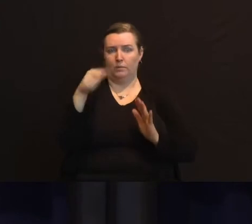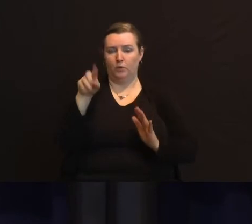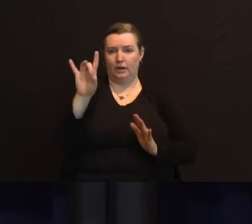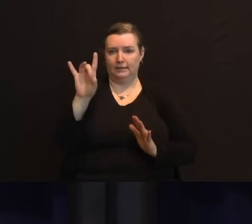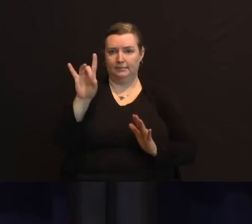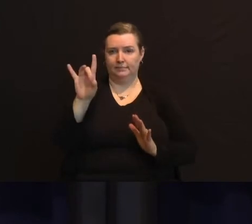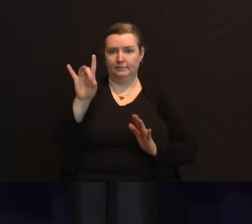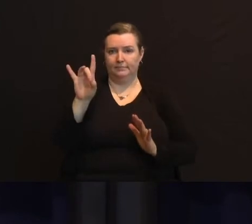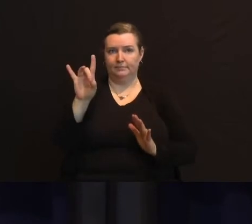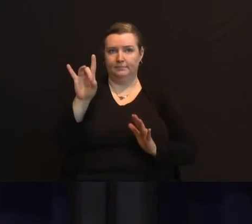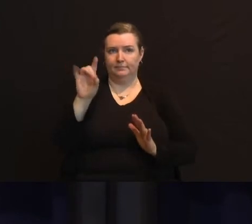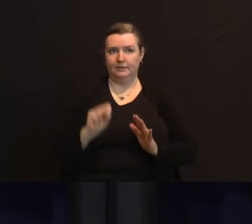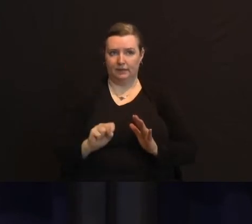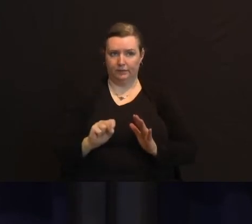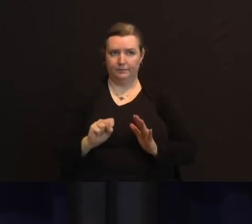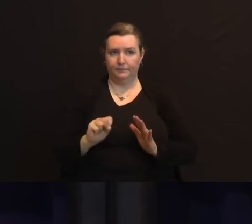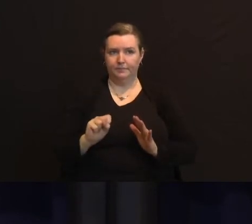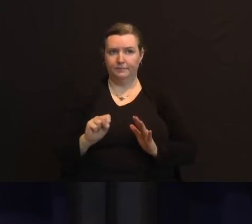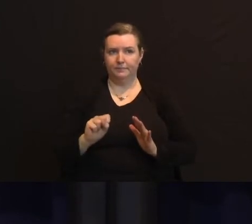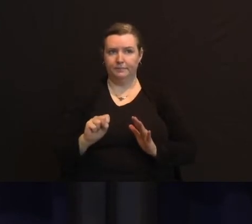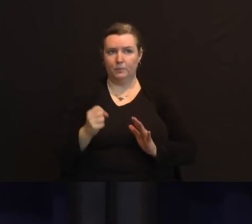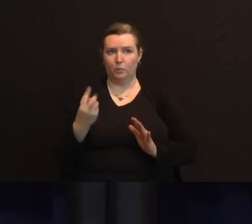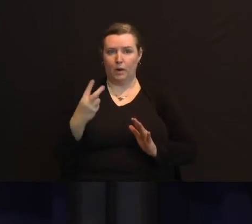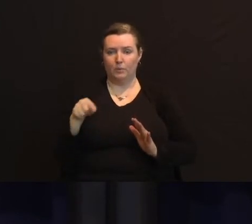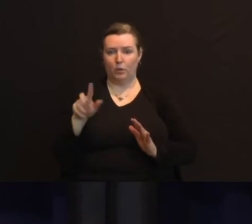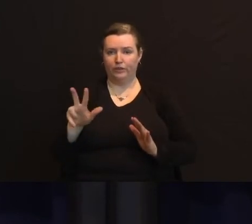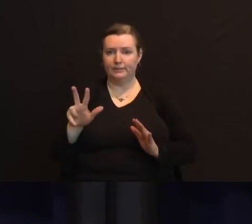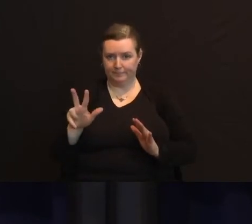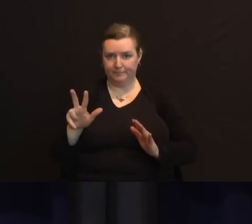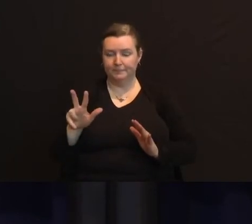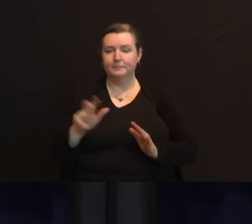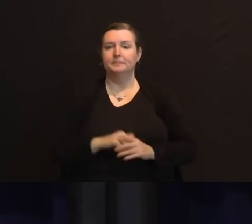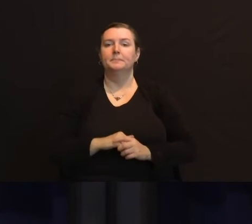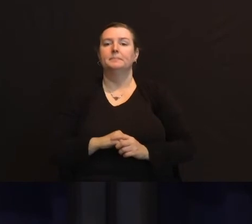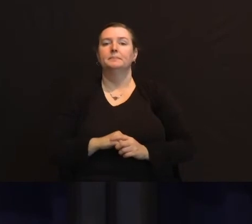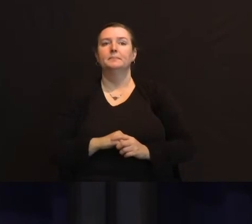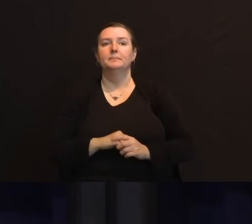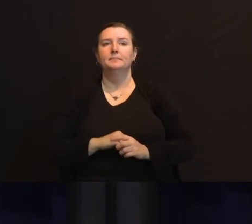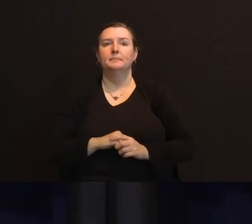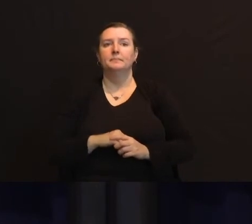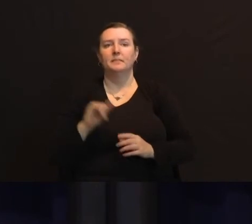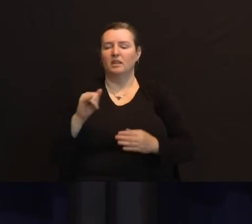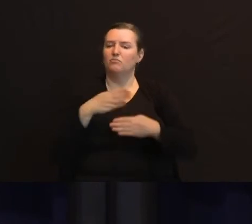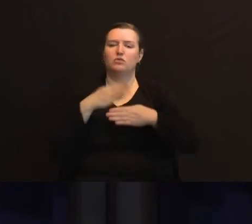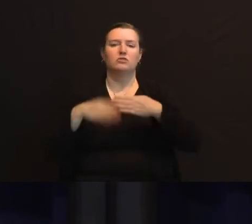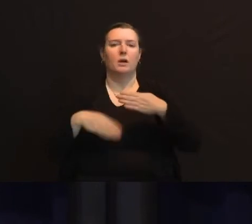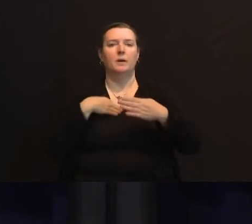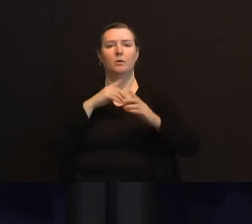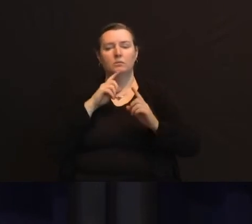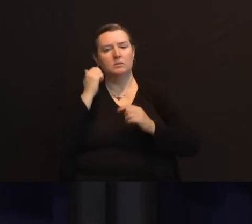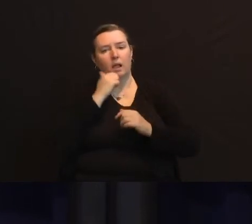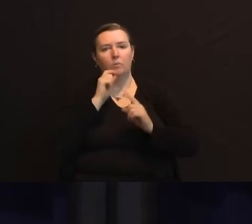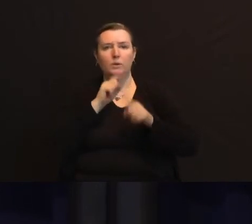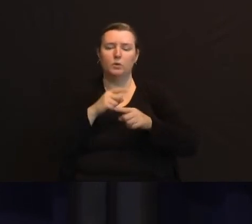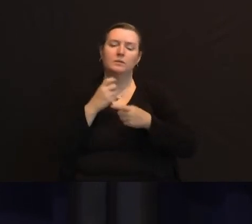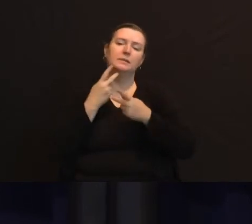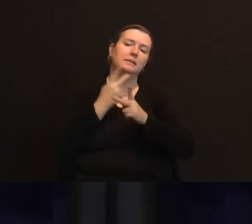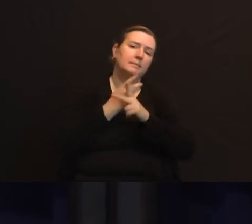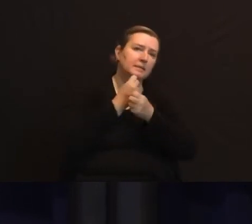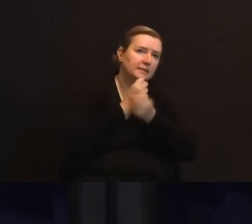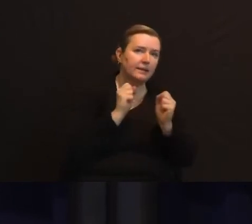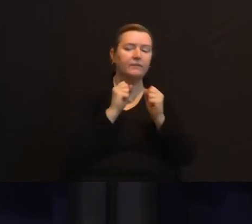12.8%, and the South region, 12.3%. So that concludes this daily report. Stay safe, please continue to mask